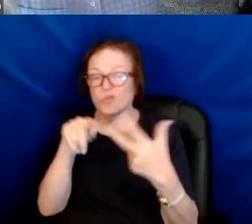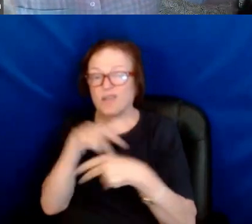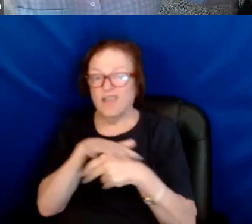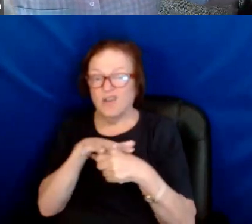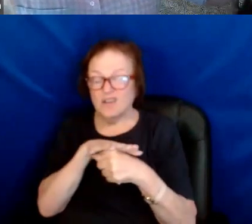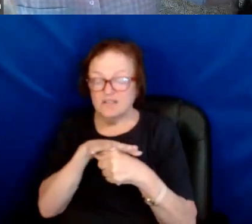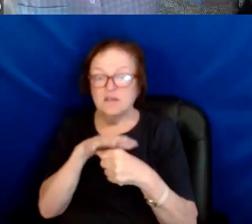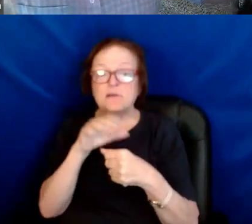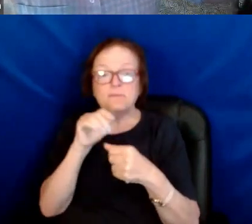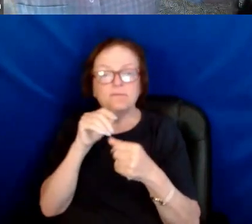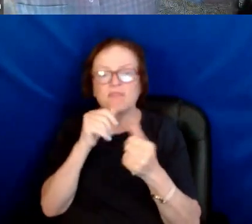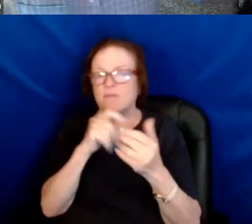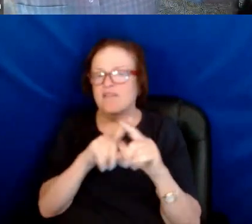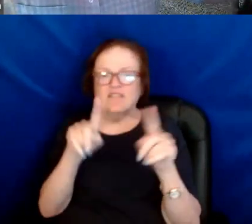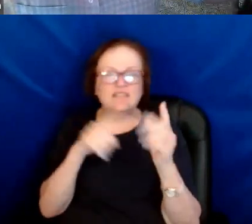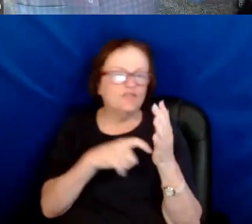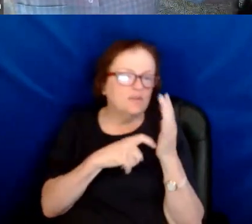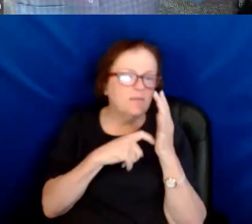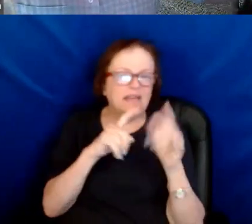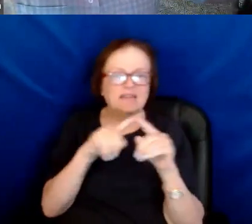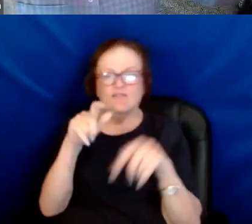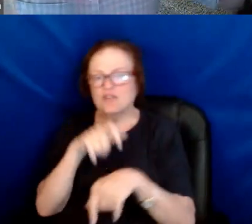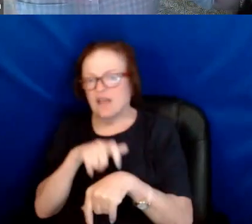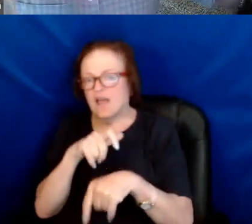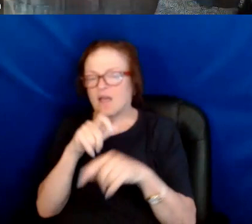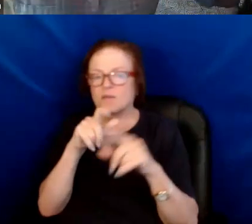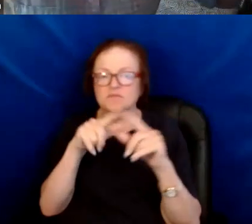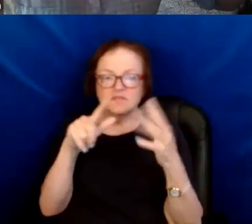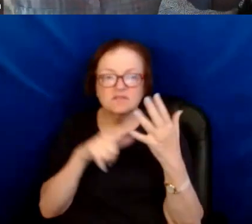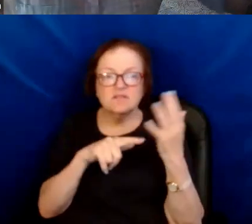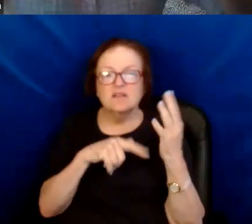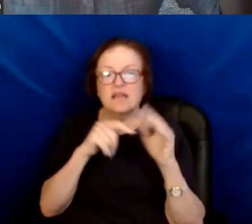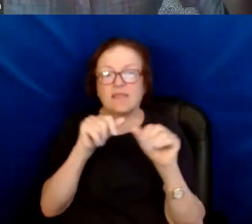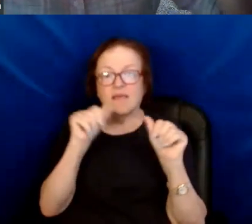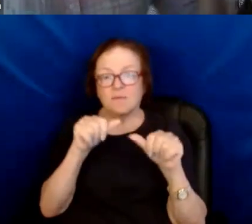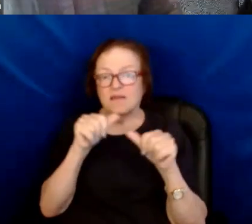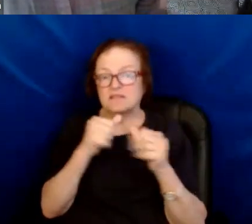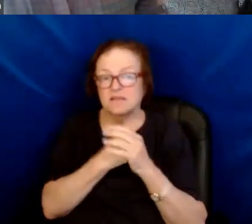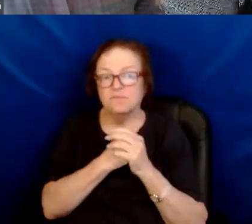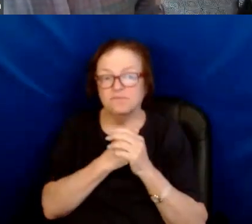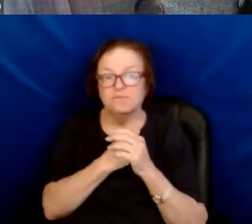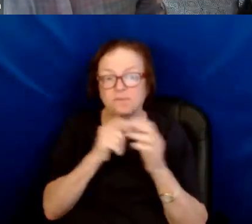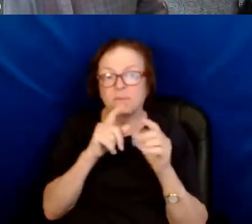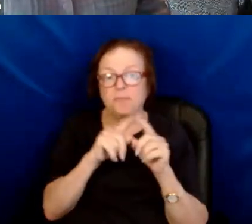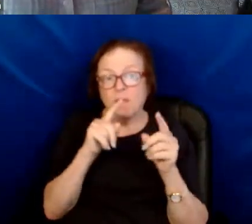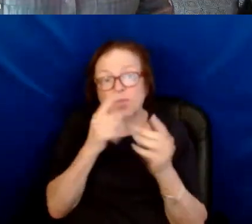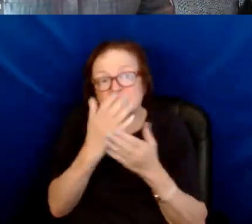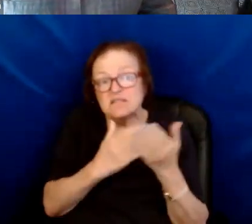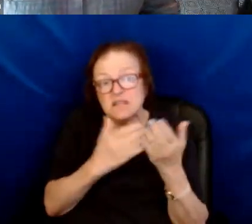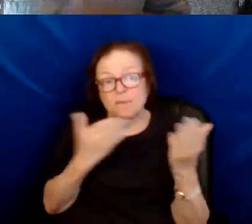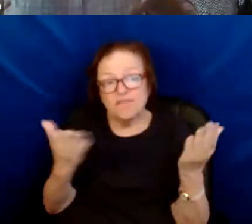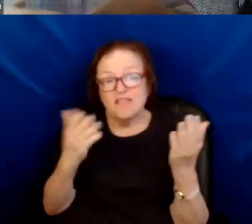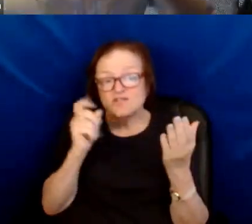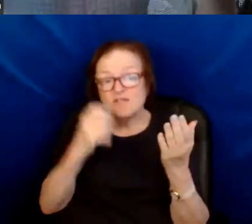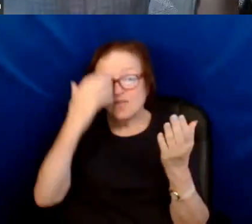those might have different demand at different points in time. You can't carry as high of capacity in those three as you can in the whole. Anyway, there are some things that you just have to